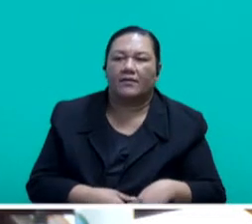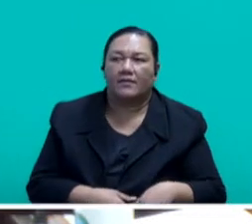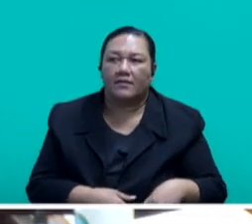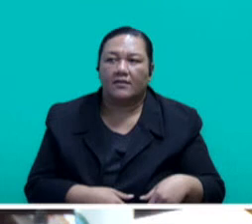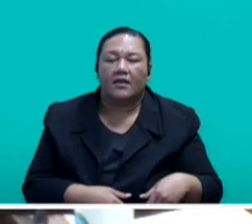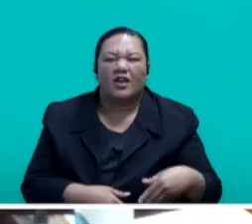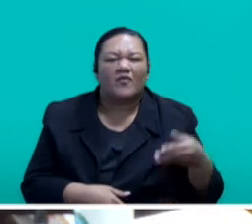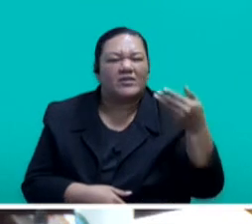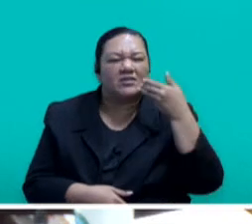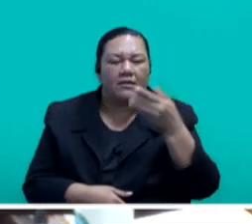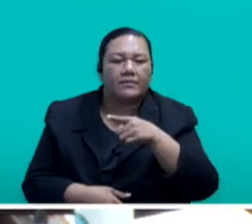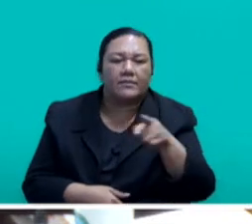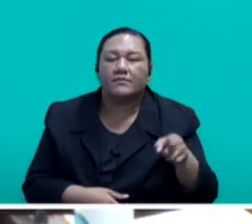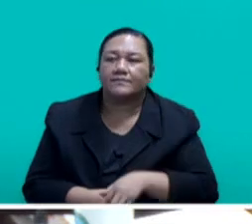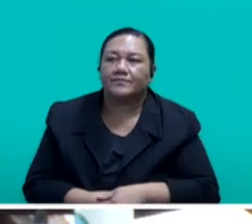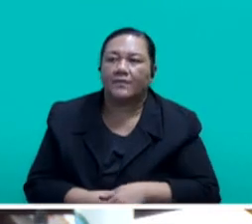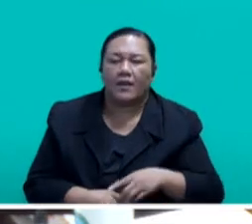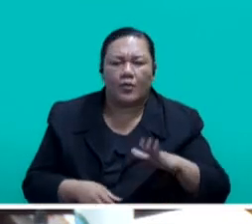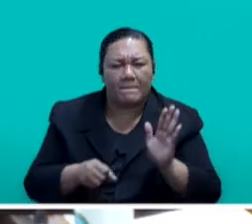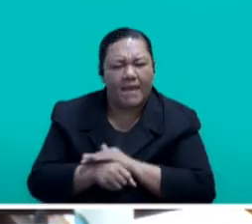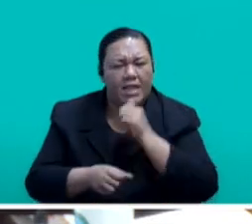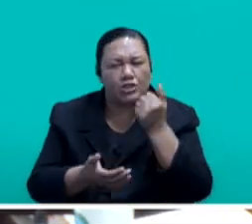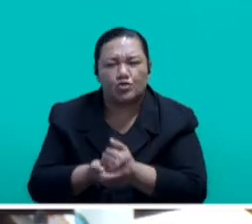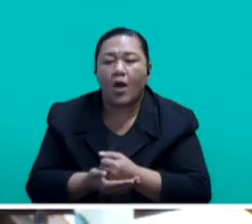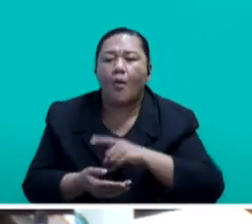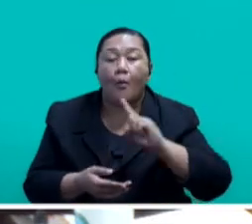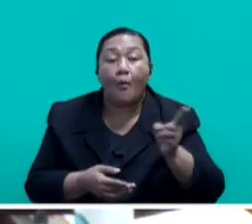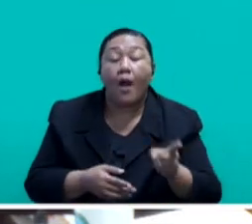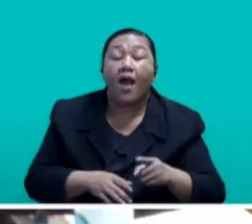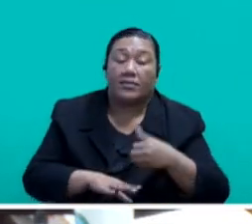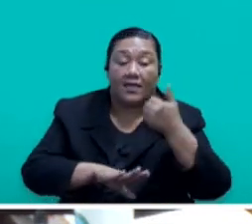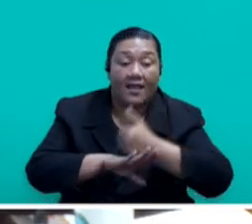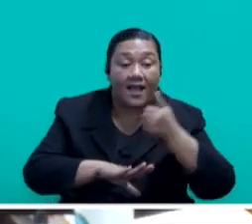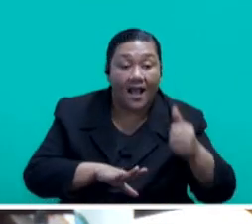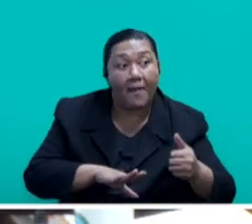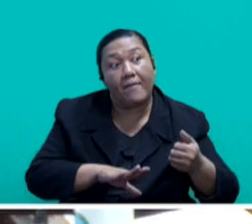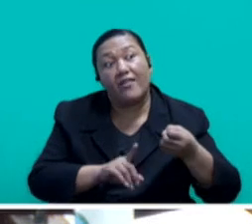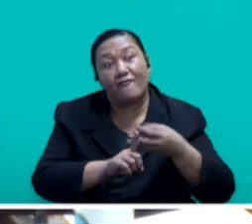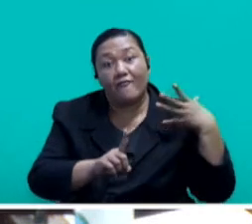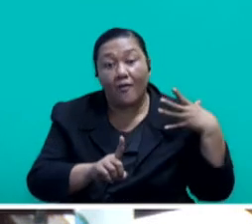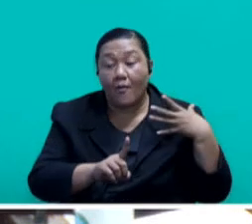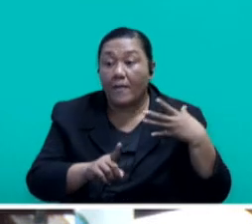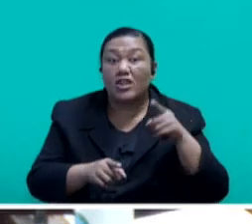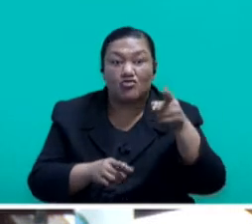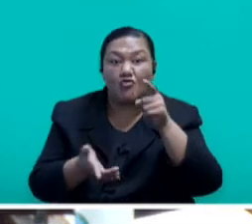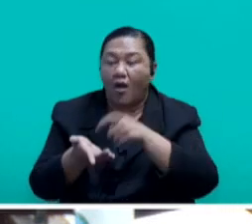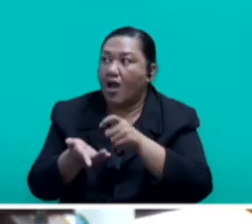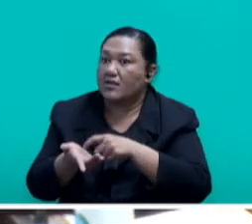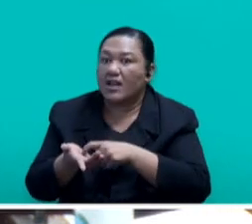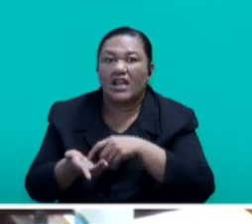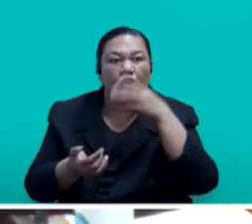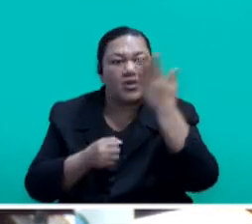to ensure that what the government owes that needs to be paid to USP will be paid for your